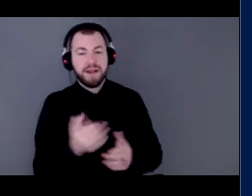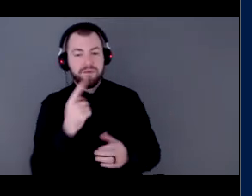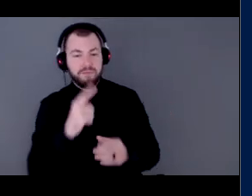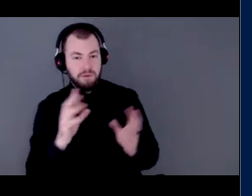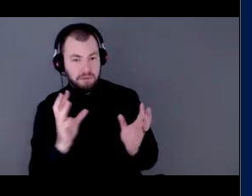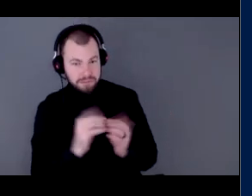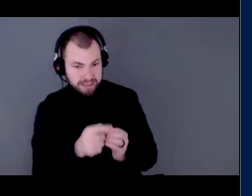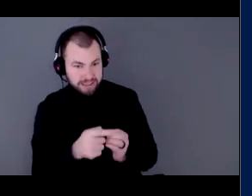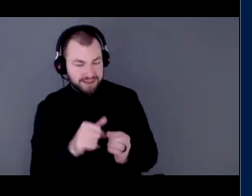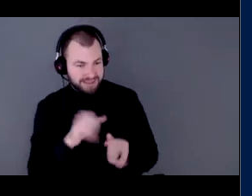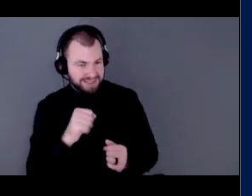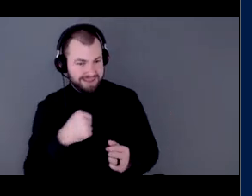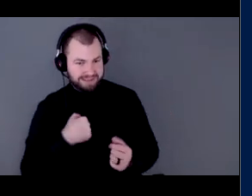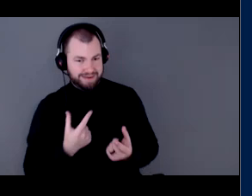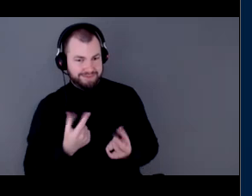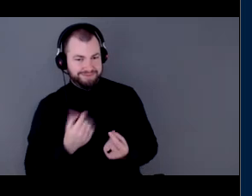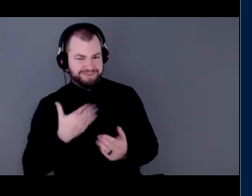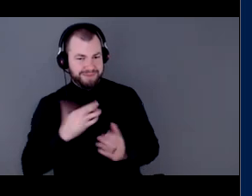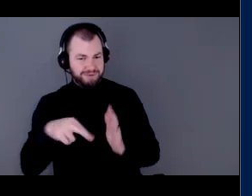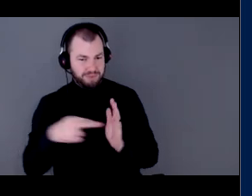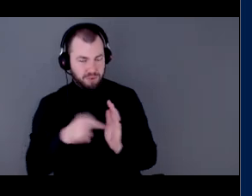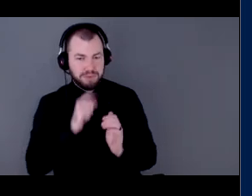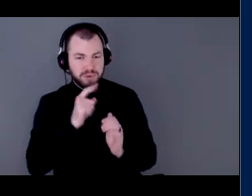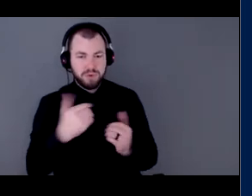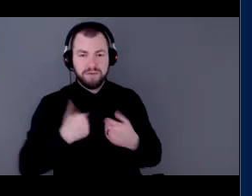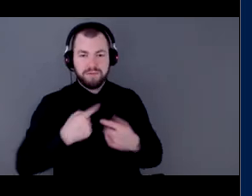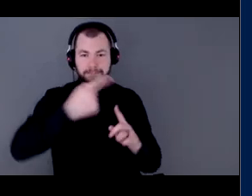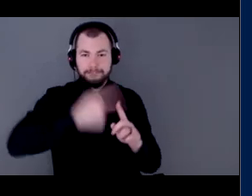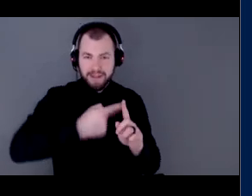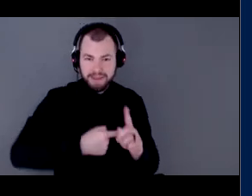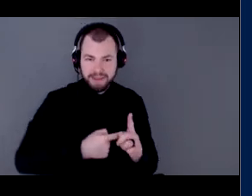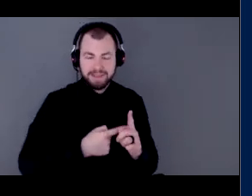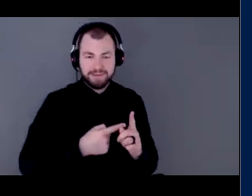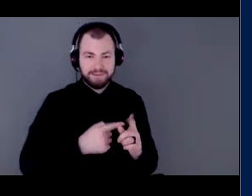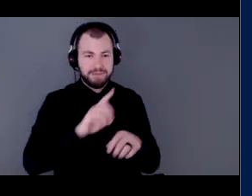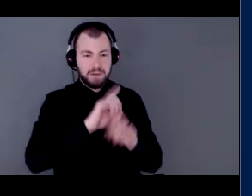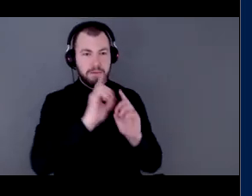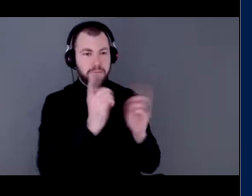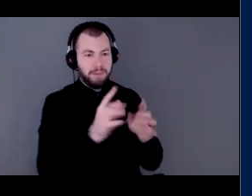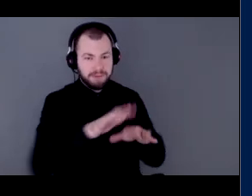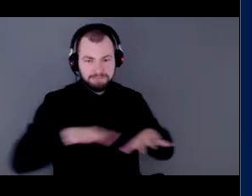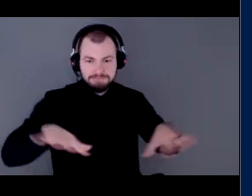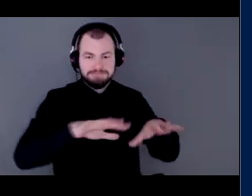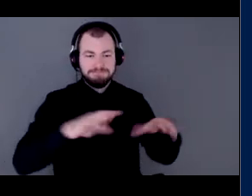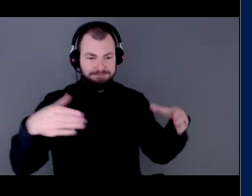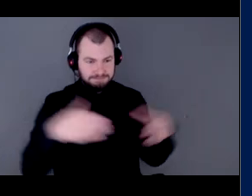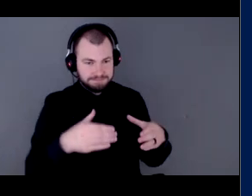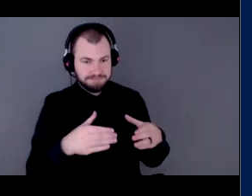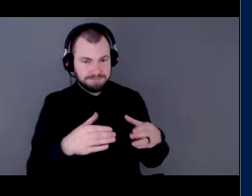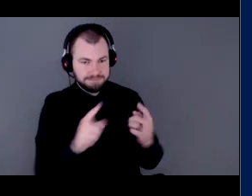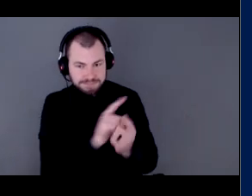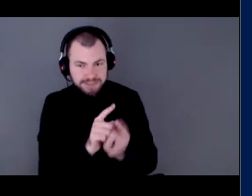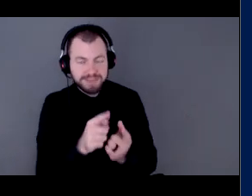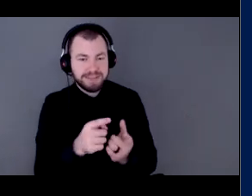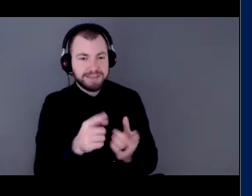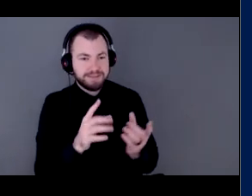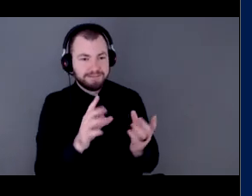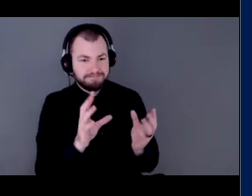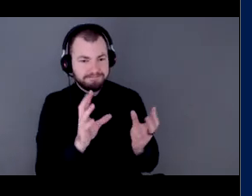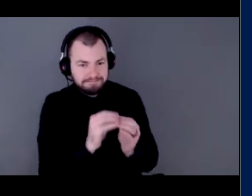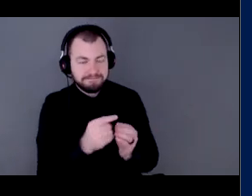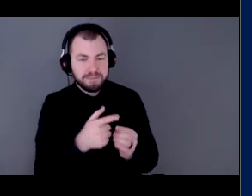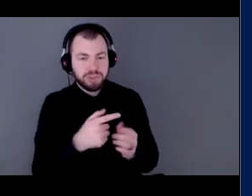I do. I make sure that we have monthly Mariah Database meeting where everybody come together and actually share the details and updates of their work